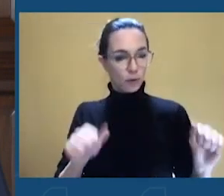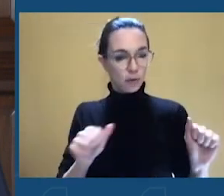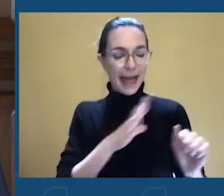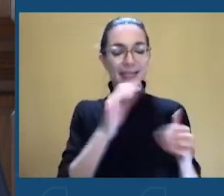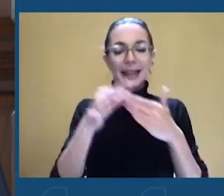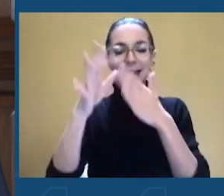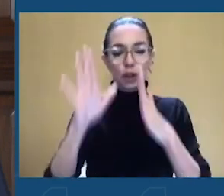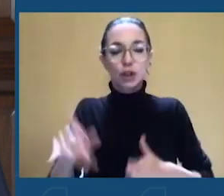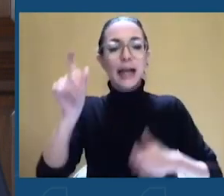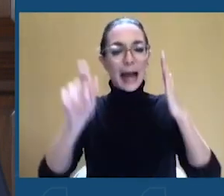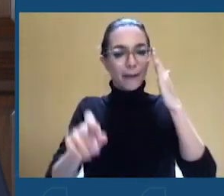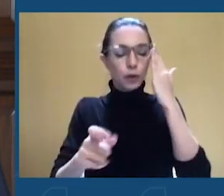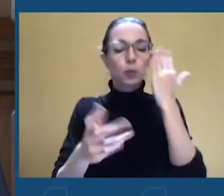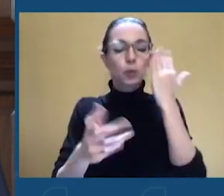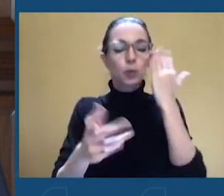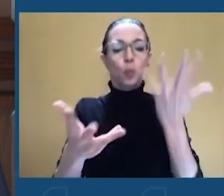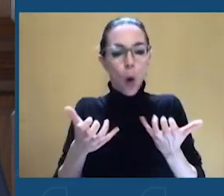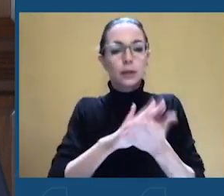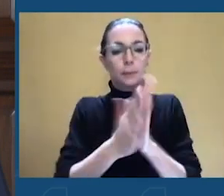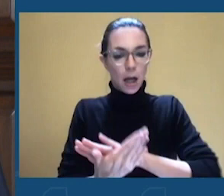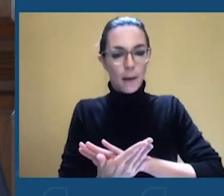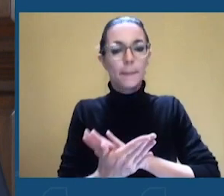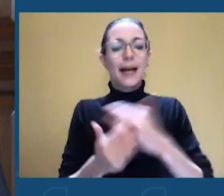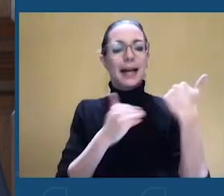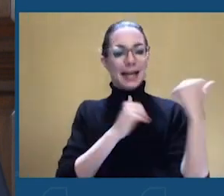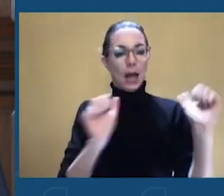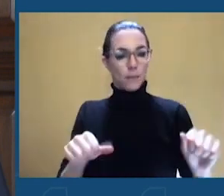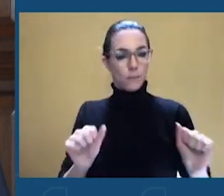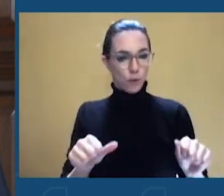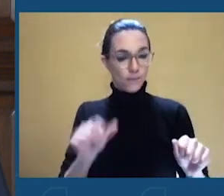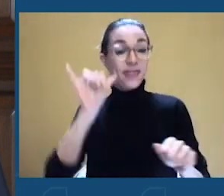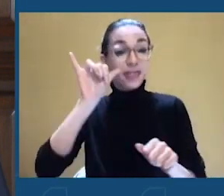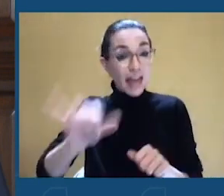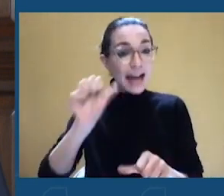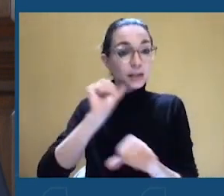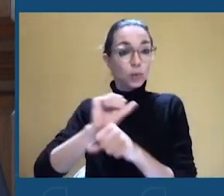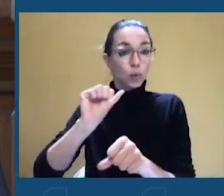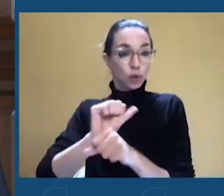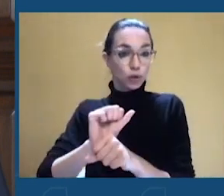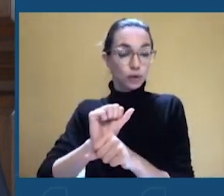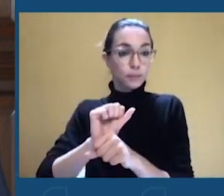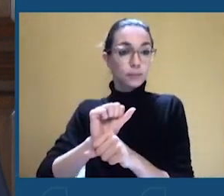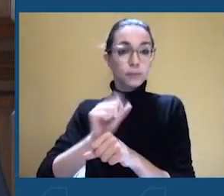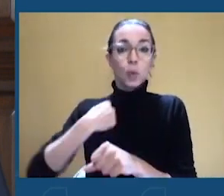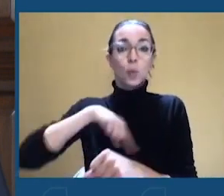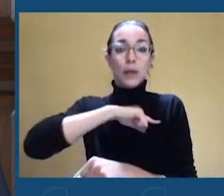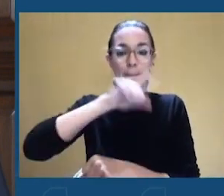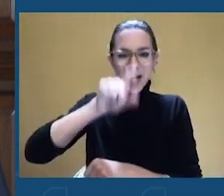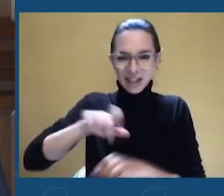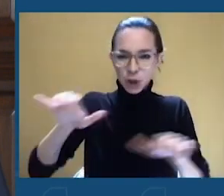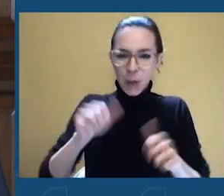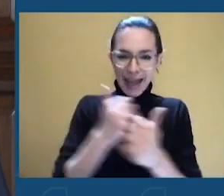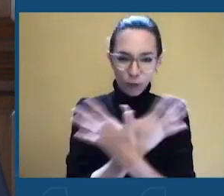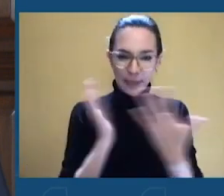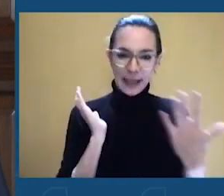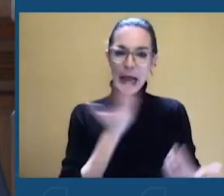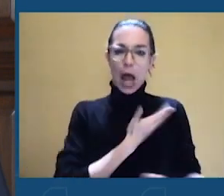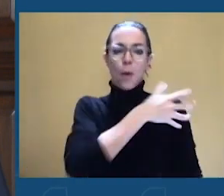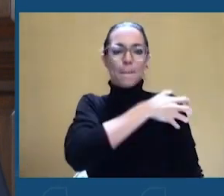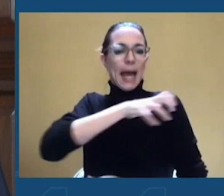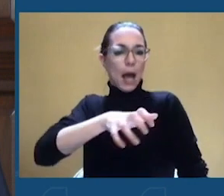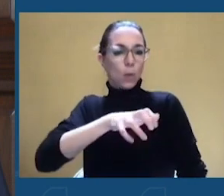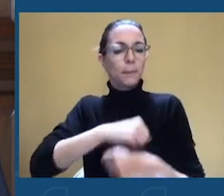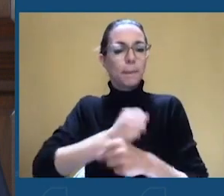be accountable. That is the work. We must do everything in our power to make sure that we